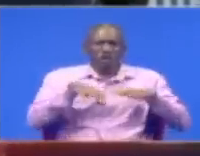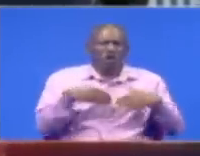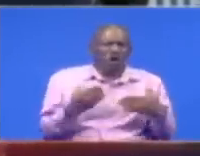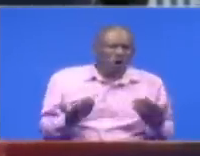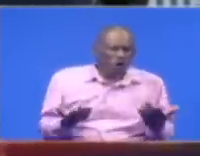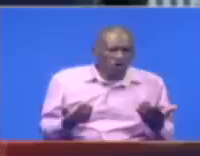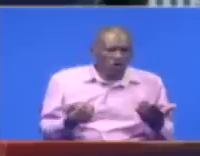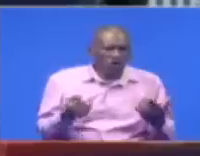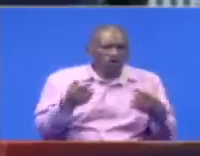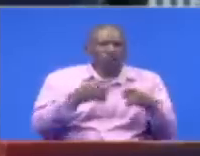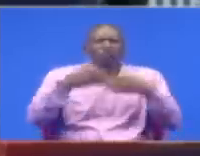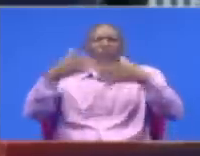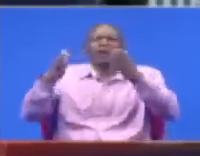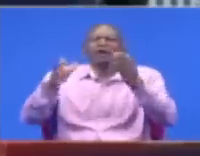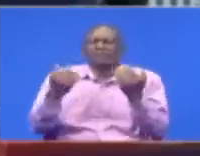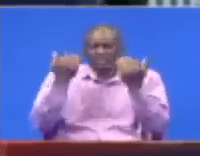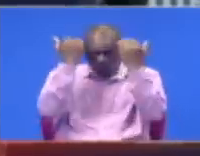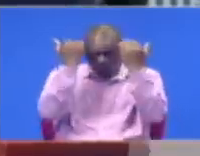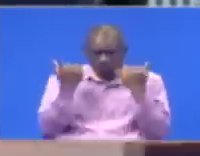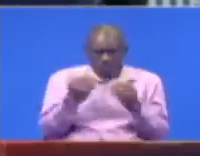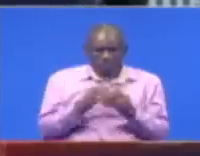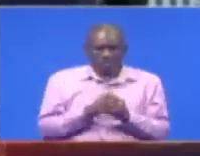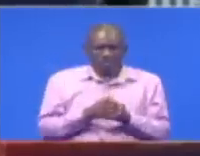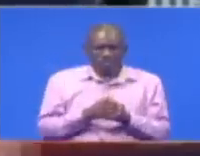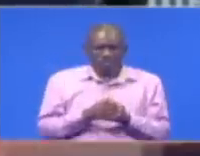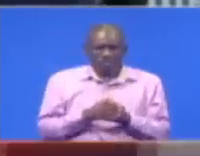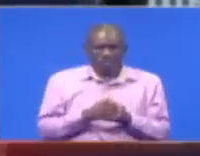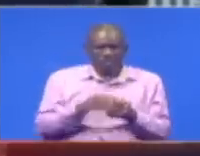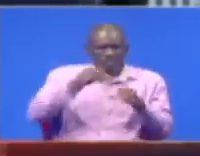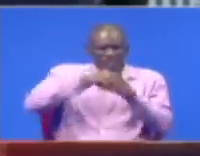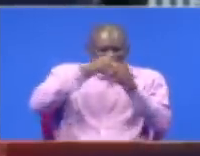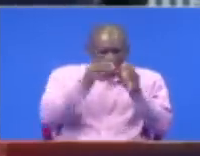or from outside, the